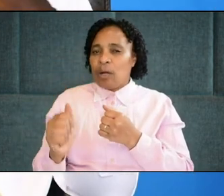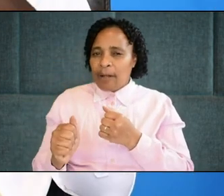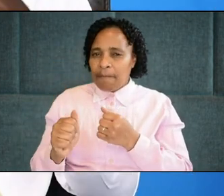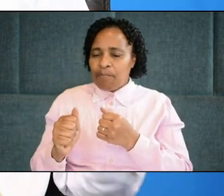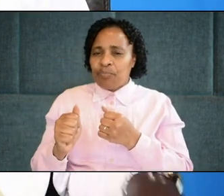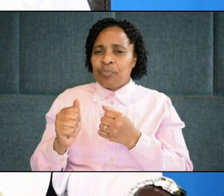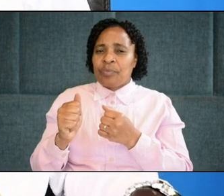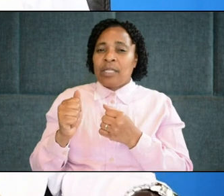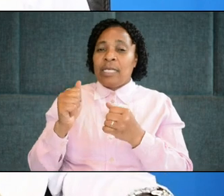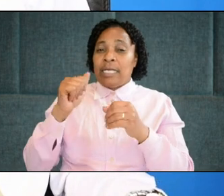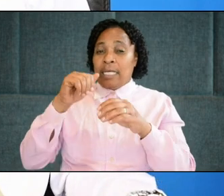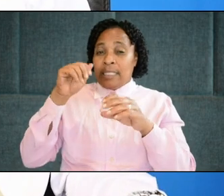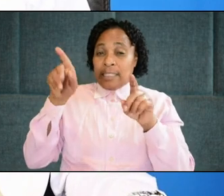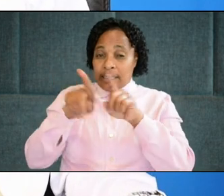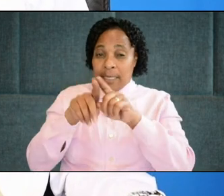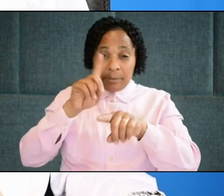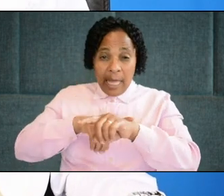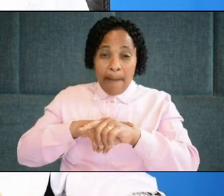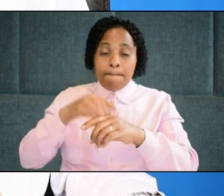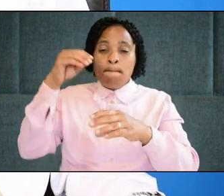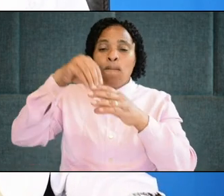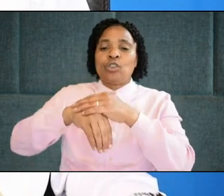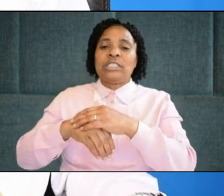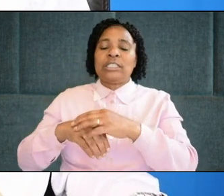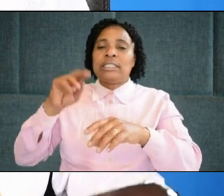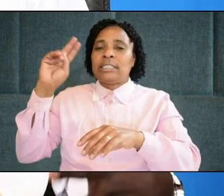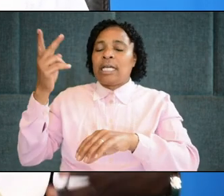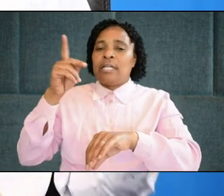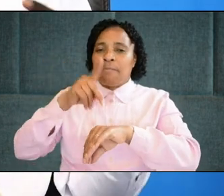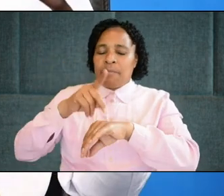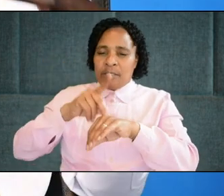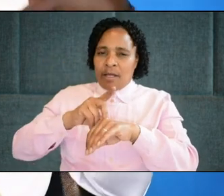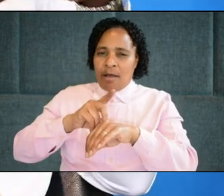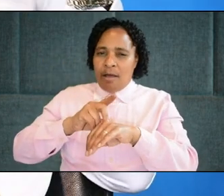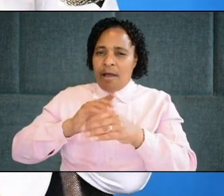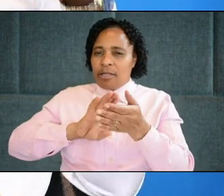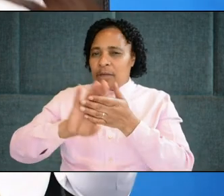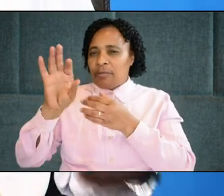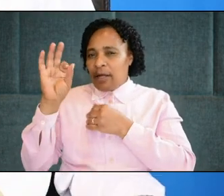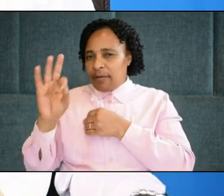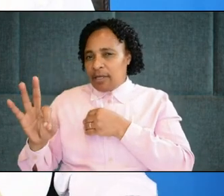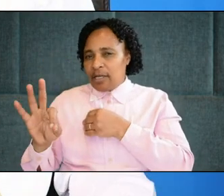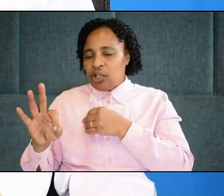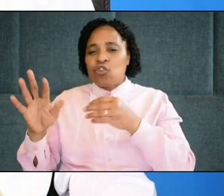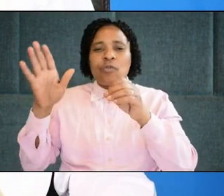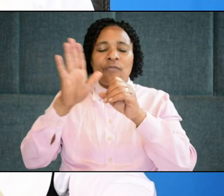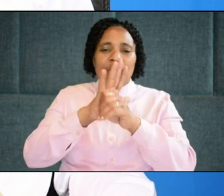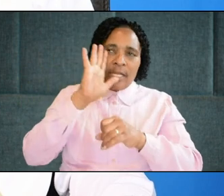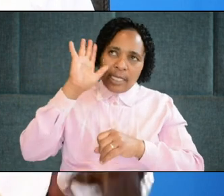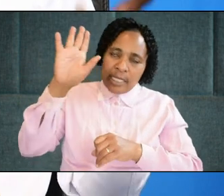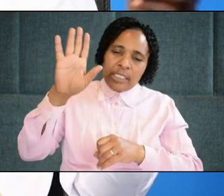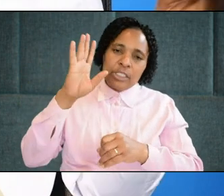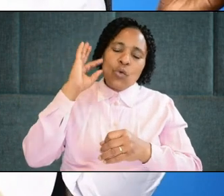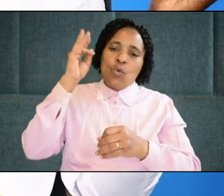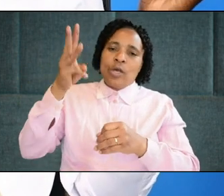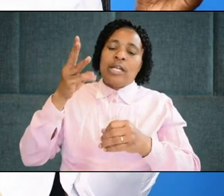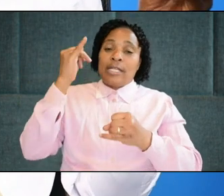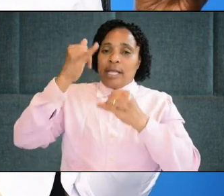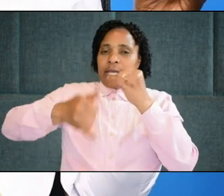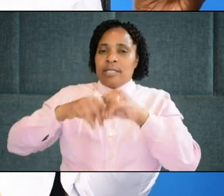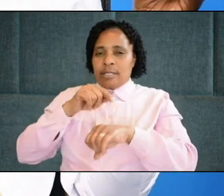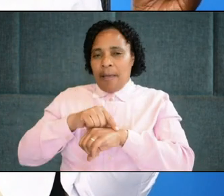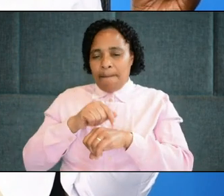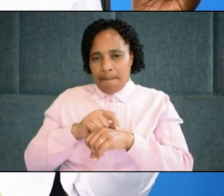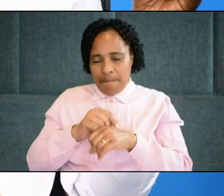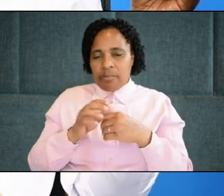have beautifully put it in 2 Peter chapter 3, to fulfill his will at the end of time. And I want to stay